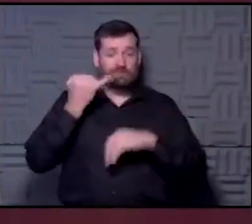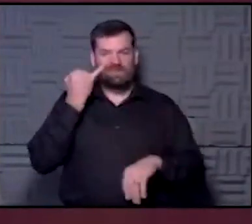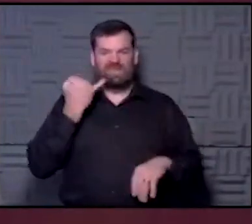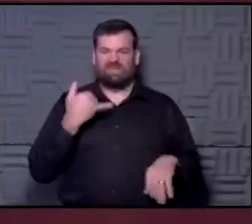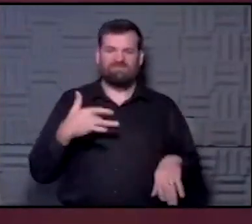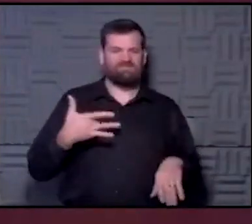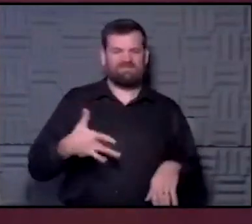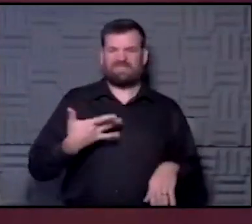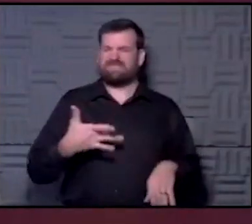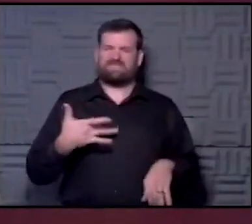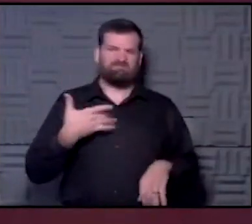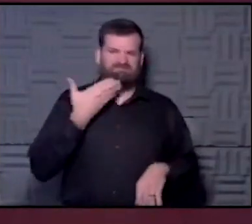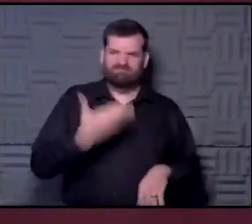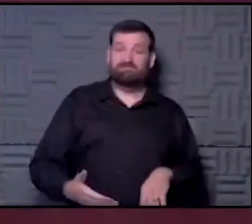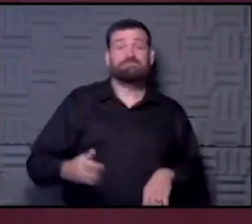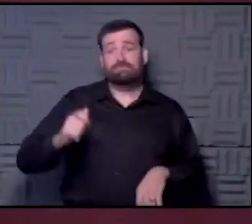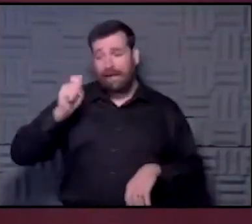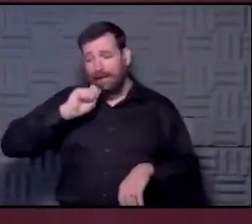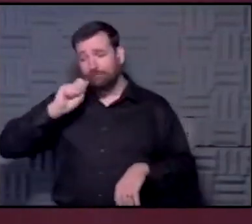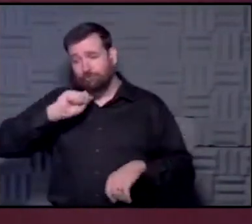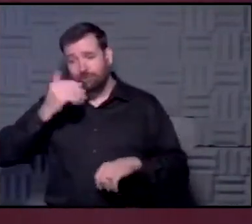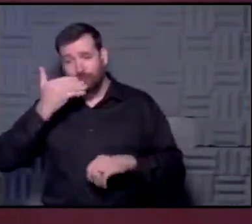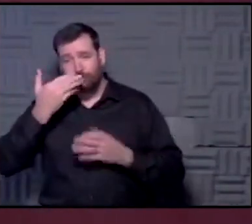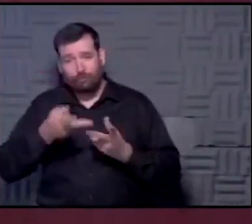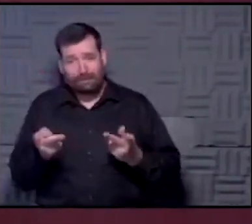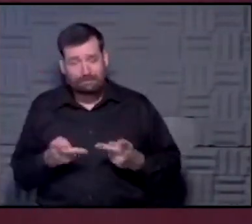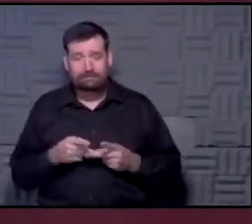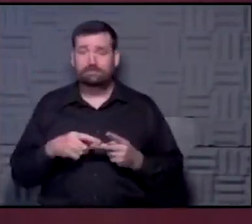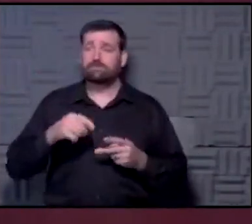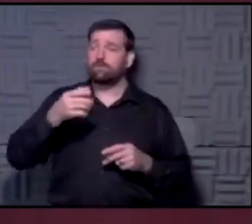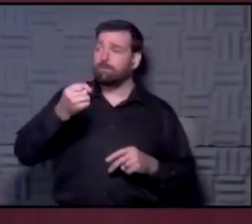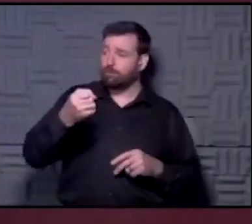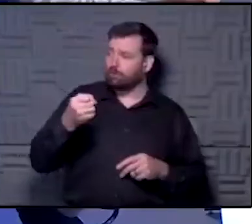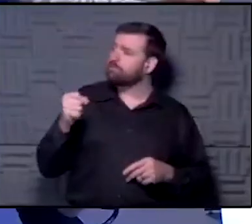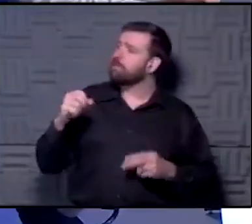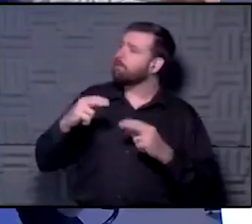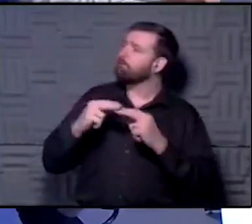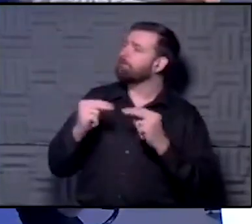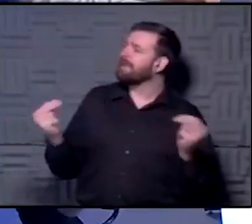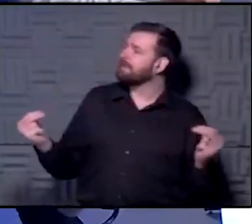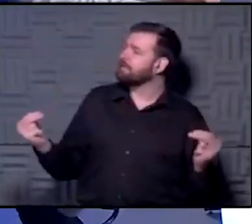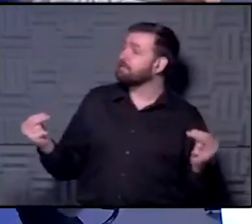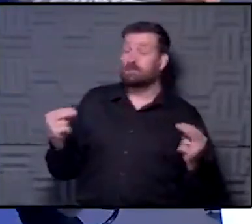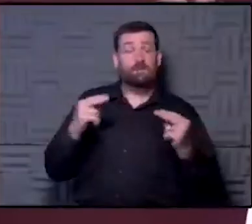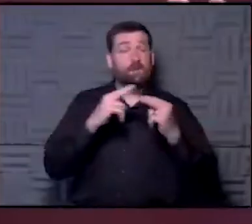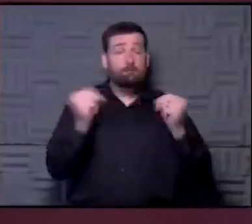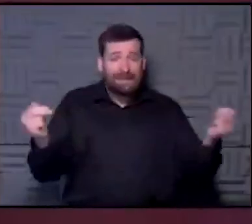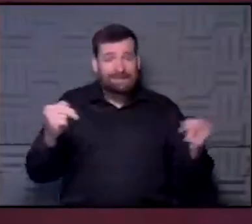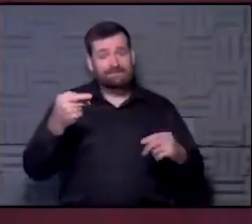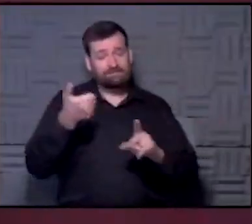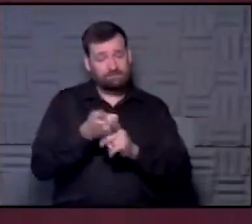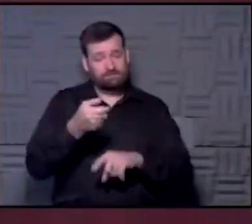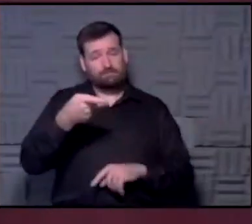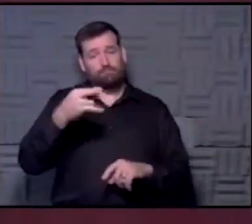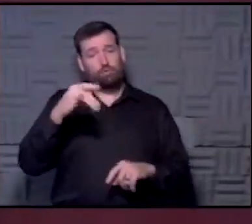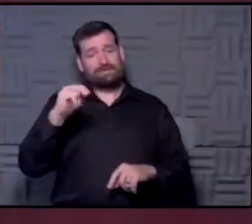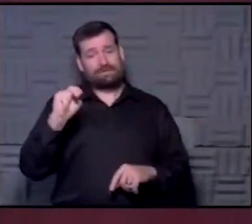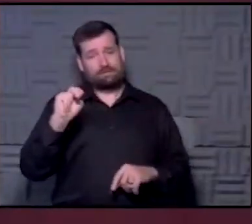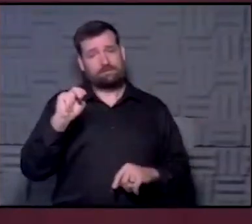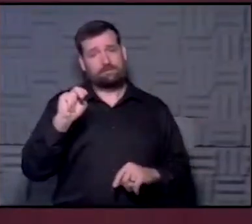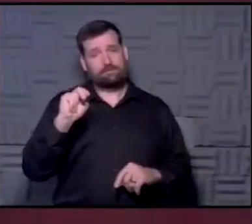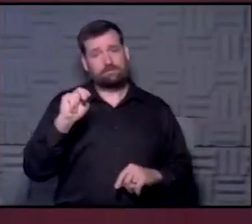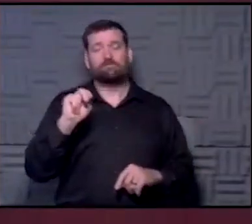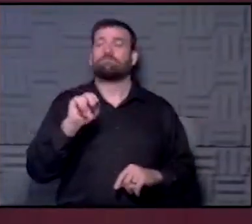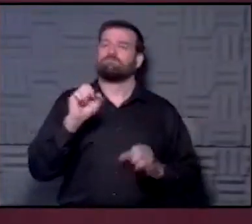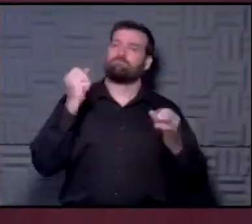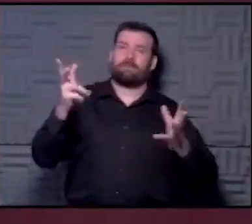So ice cream has its place, milk, things like that. What about bacon? Bacon's a protein. It's like a